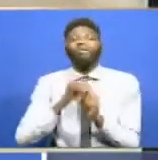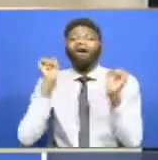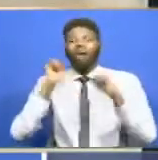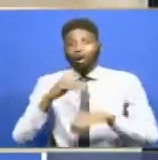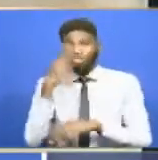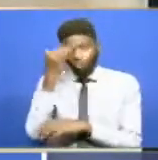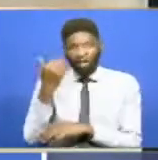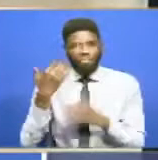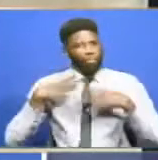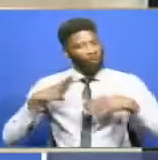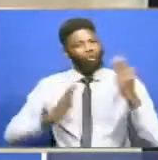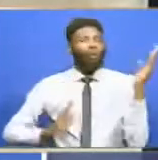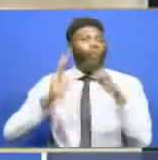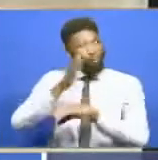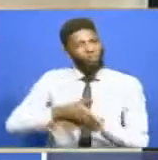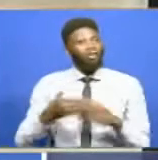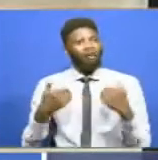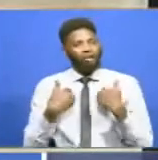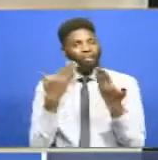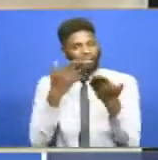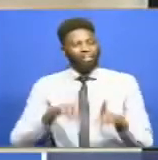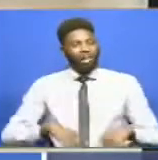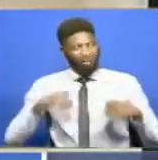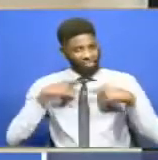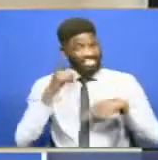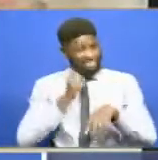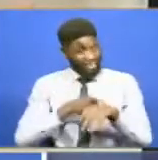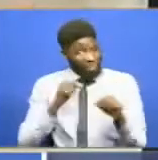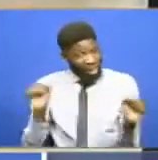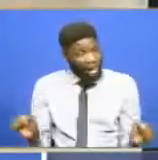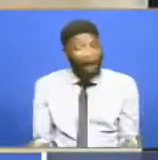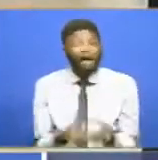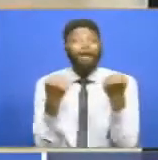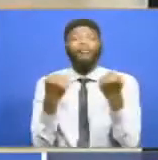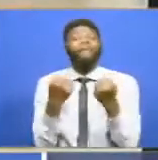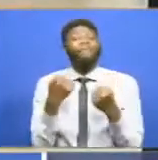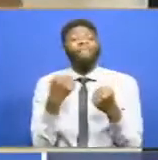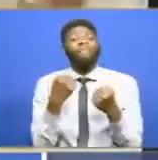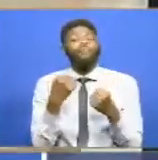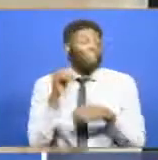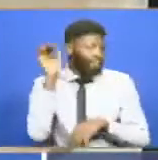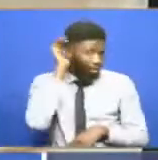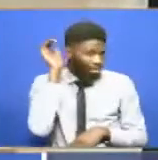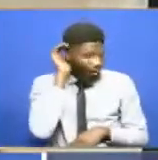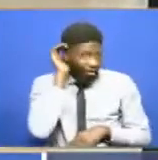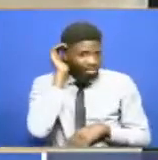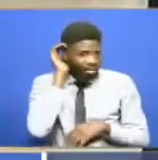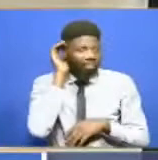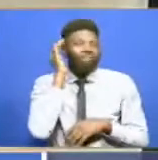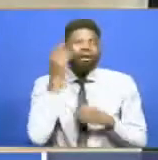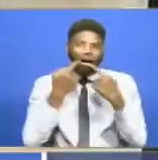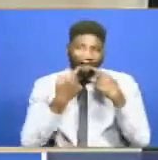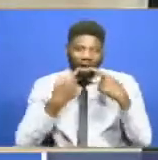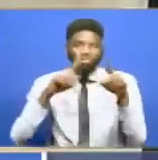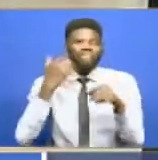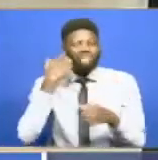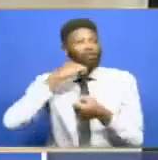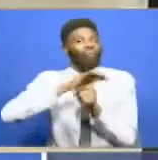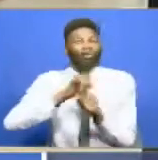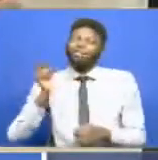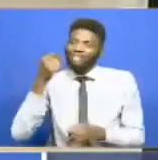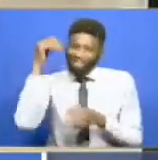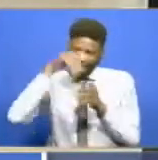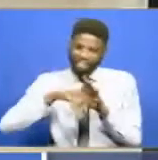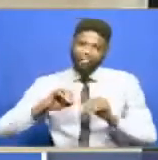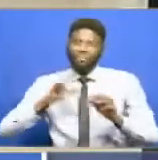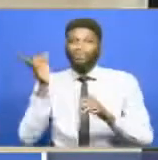talked about. So when this news, we got this news, and especially it was announced that now it's here in Kenya, what